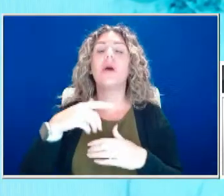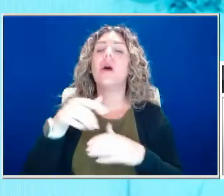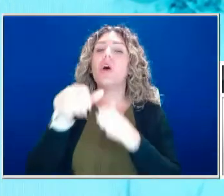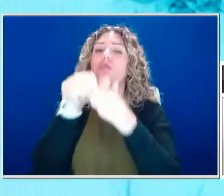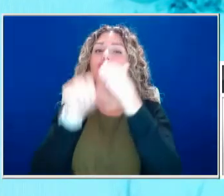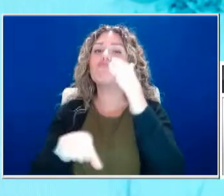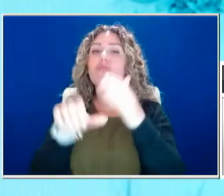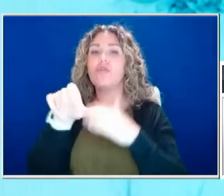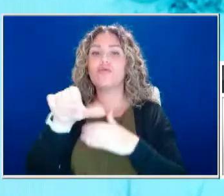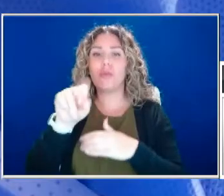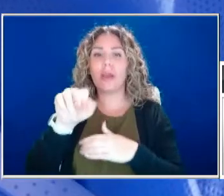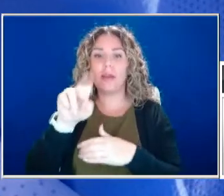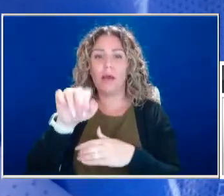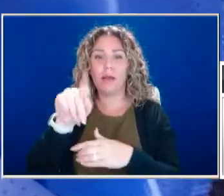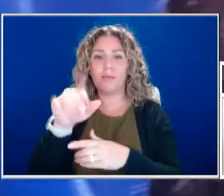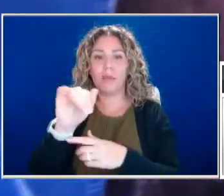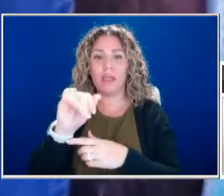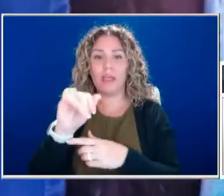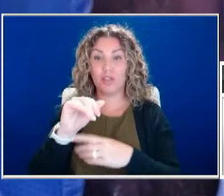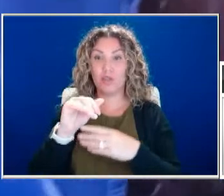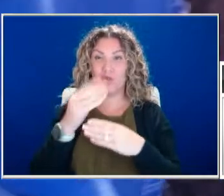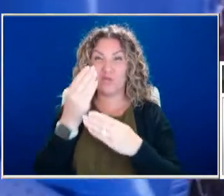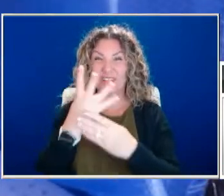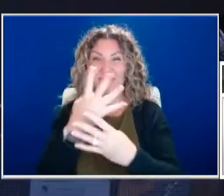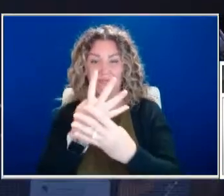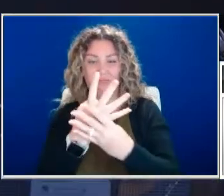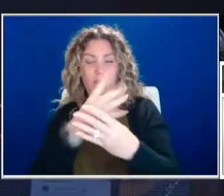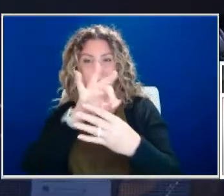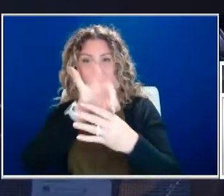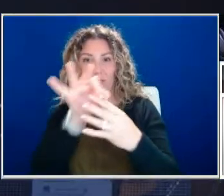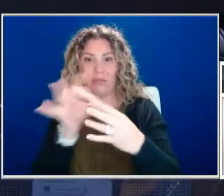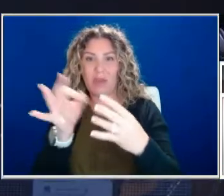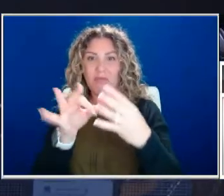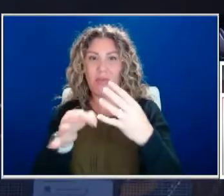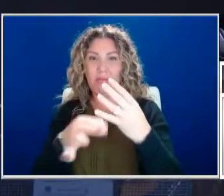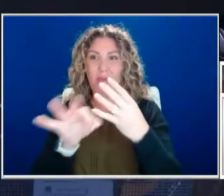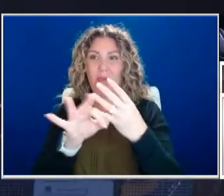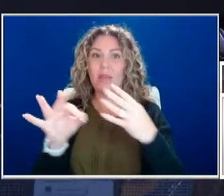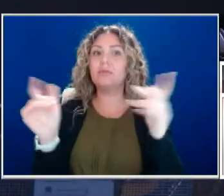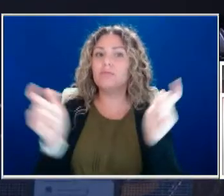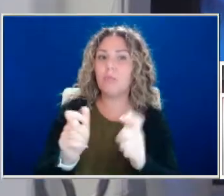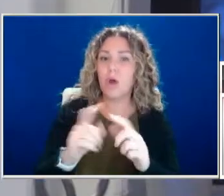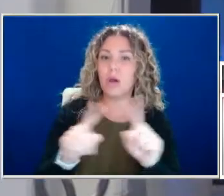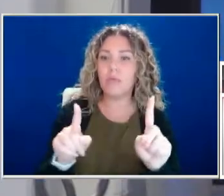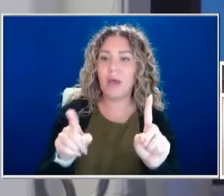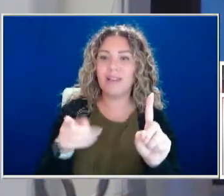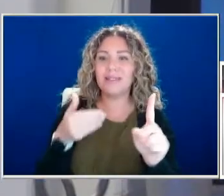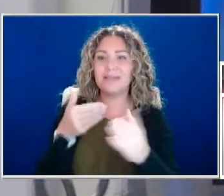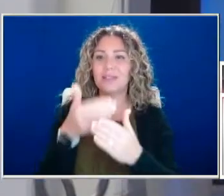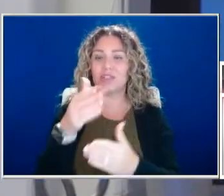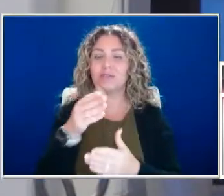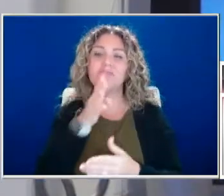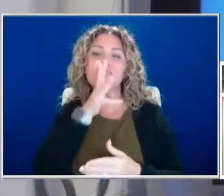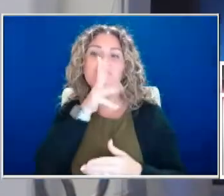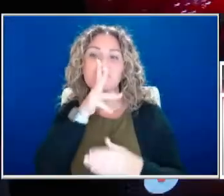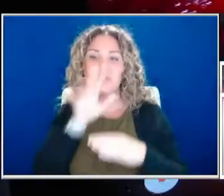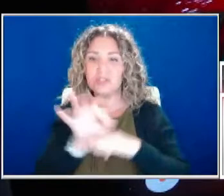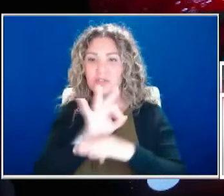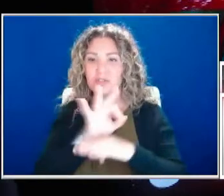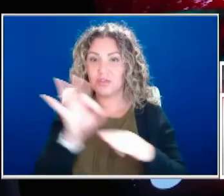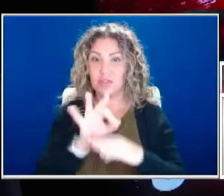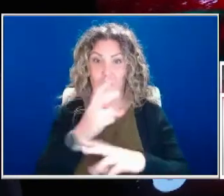of blood vessels was small, but it was in an area that is close to his speech function. They removed the bone off the